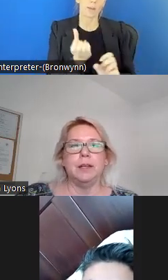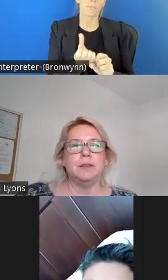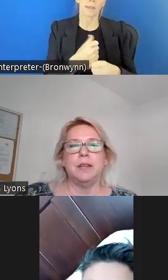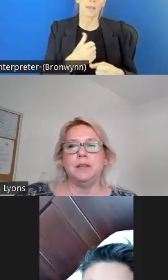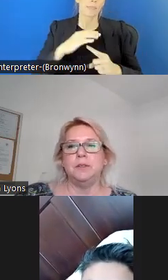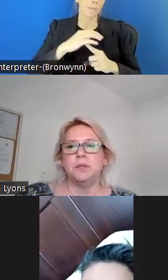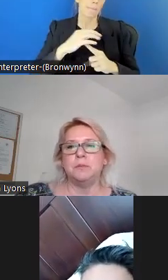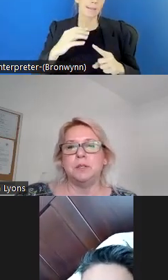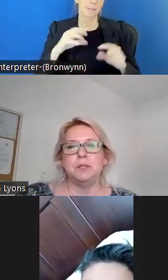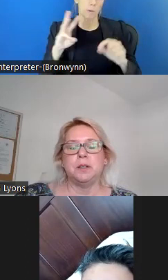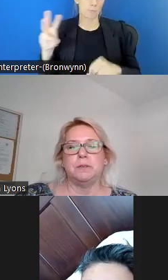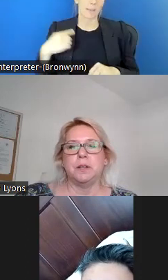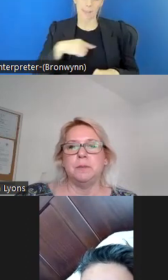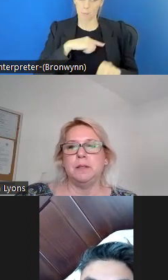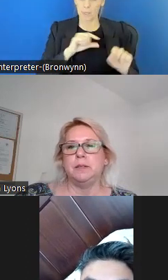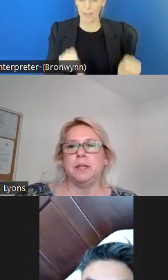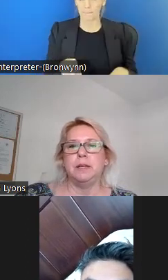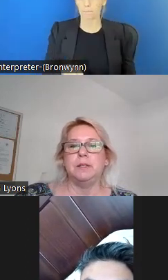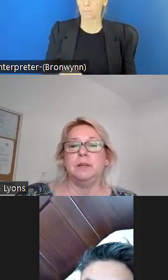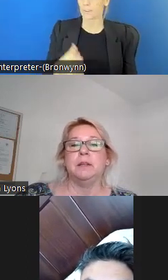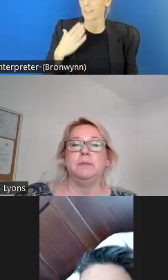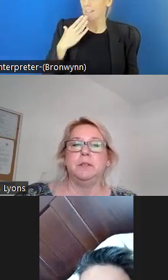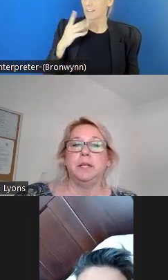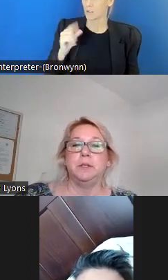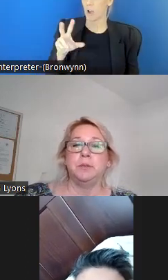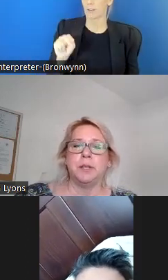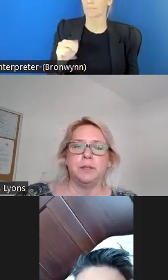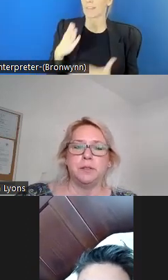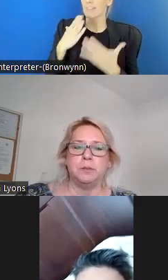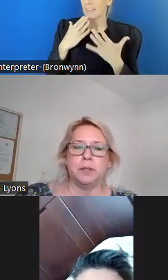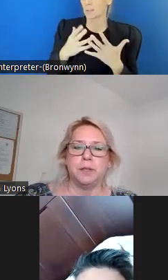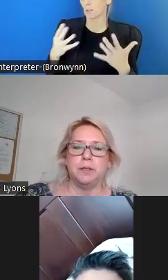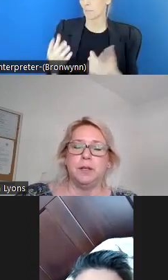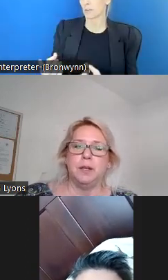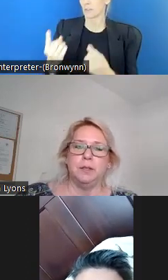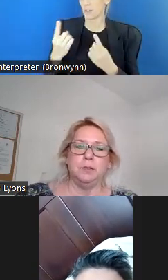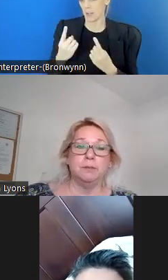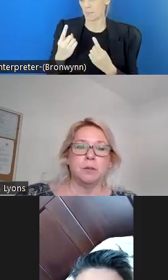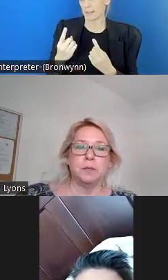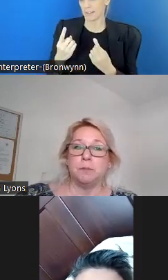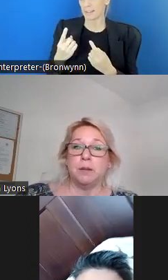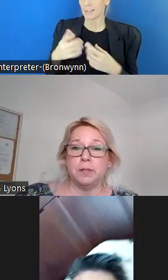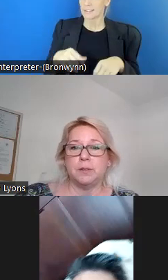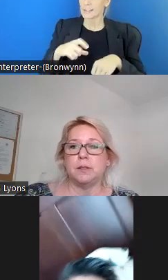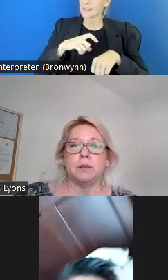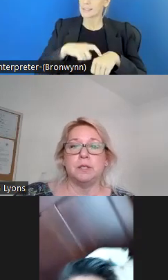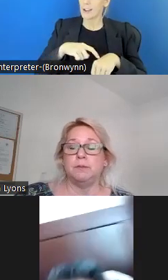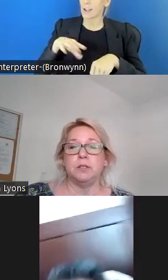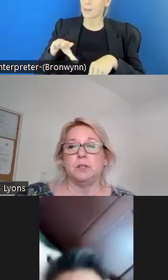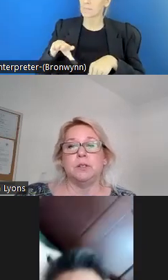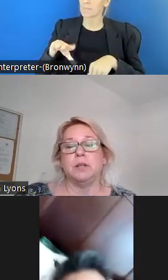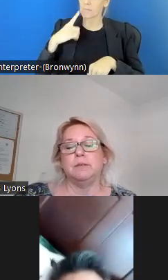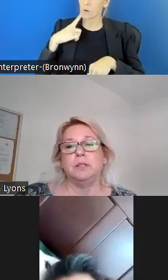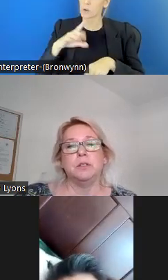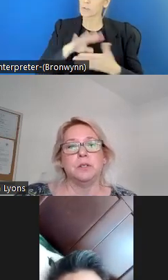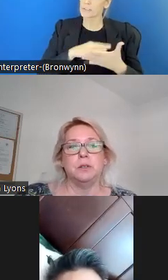Great. And again, thank you so much, Michelle, for coming and taking the time out of your day to present this to us and to inform us about this, all these